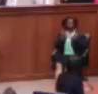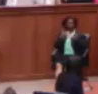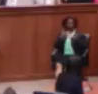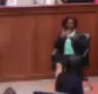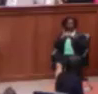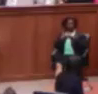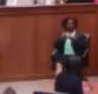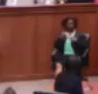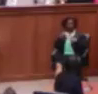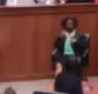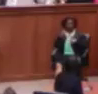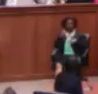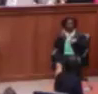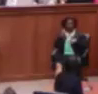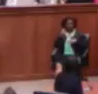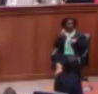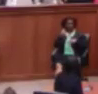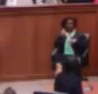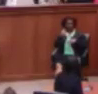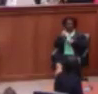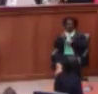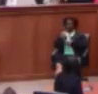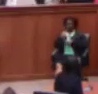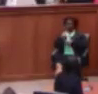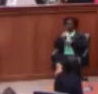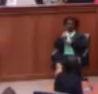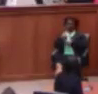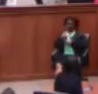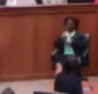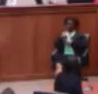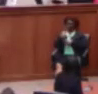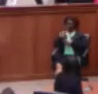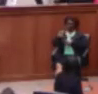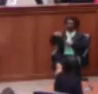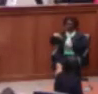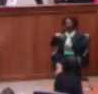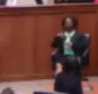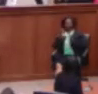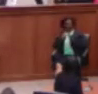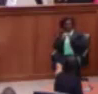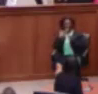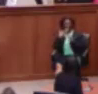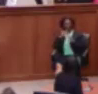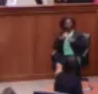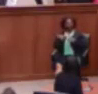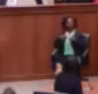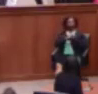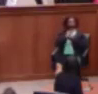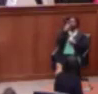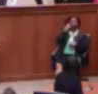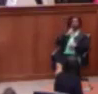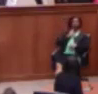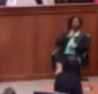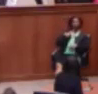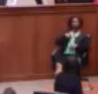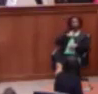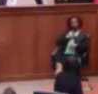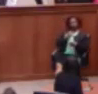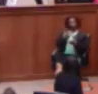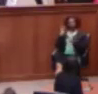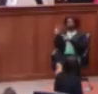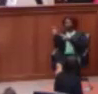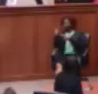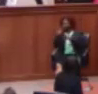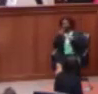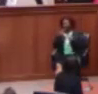Thank you, Jamie, for organizing this at the School for the Deaf. And we took a tour, and thank